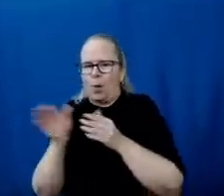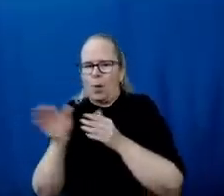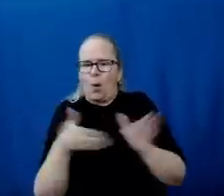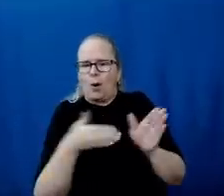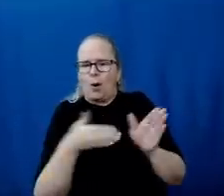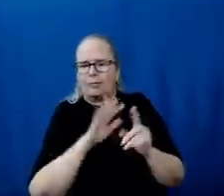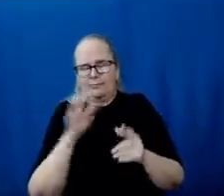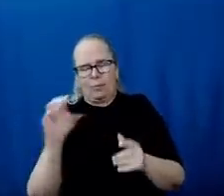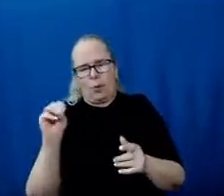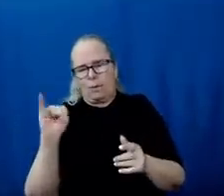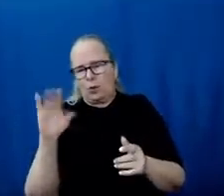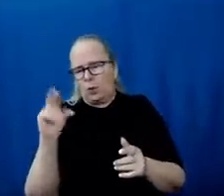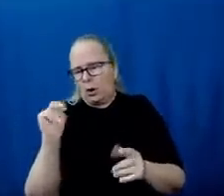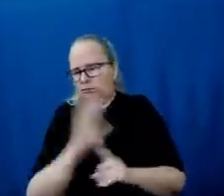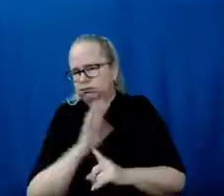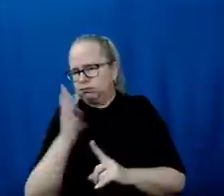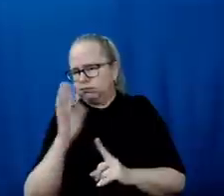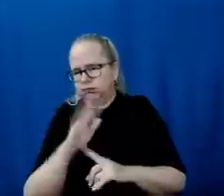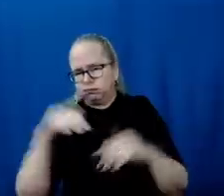to change over to Omicron.